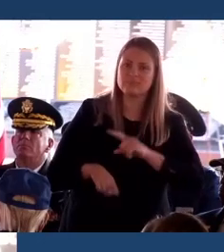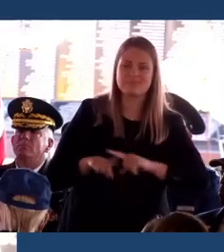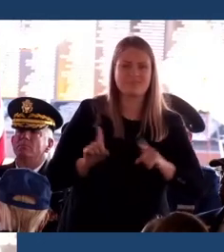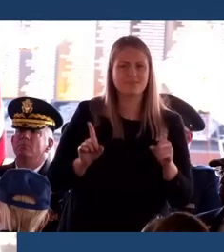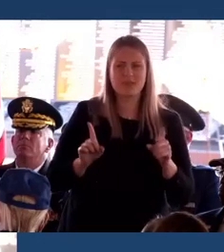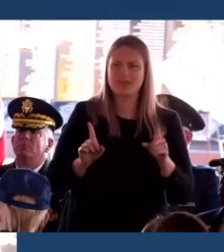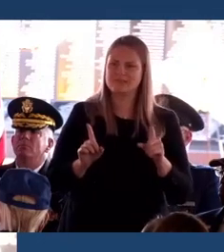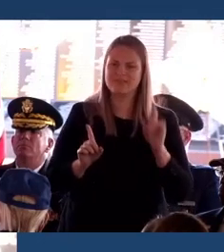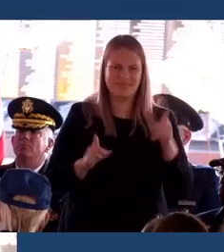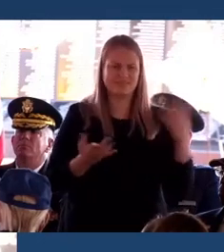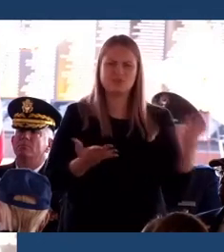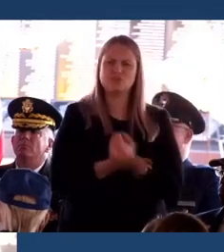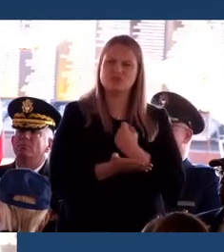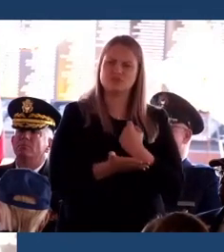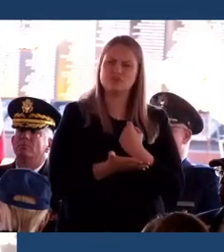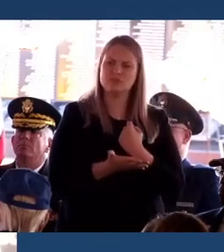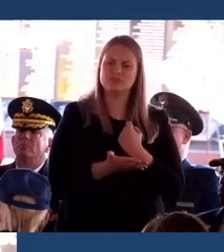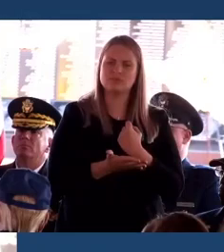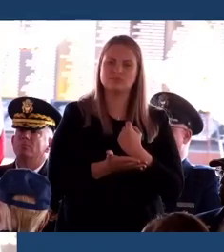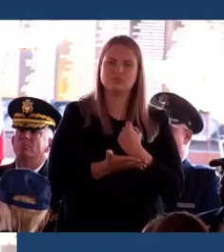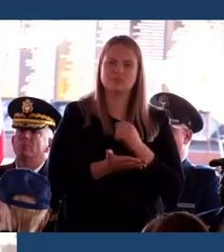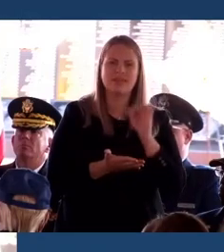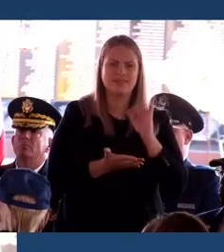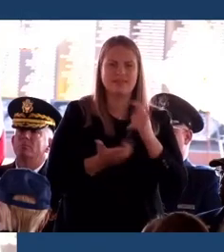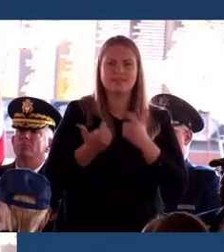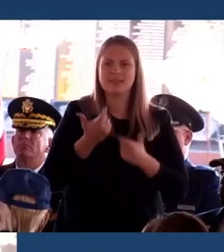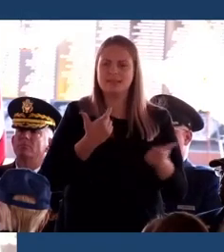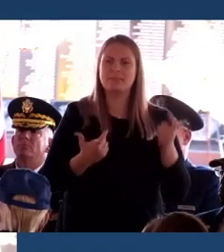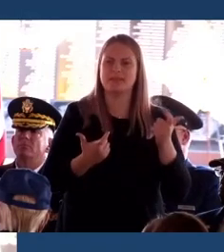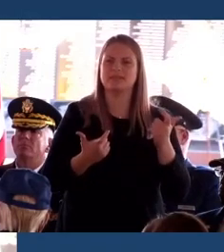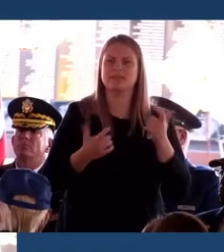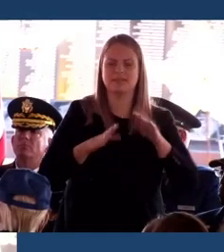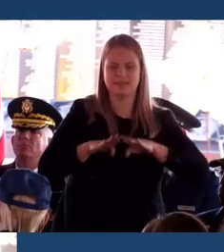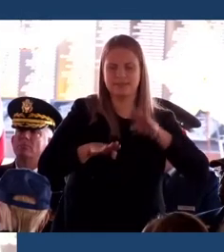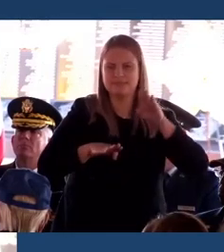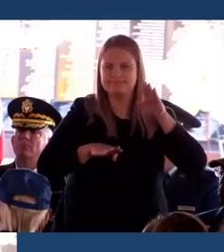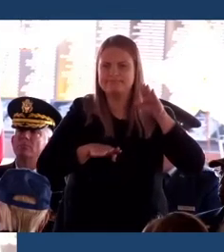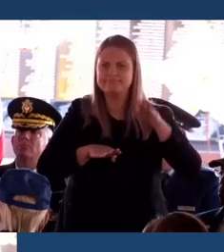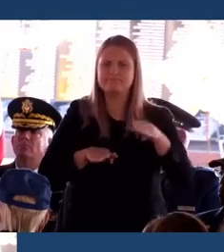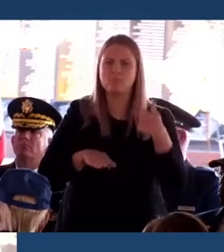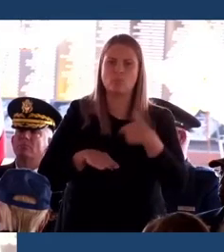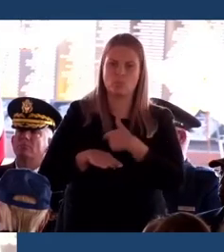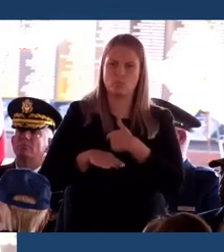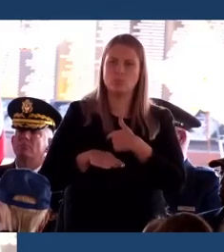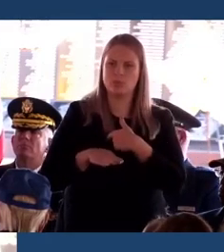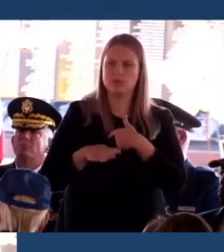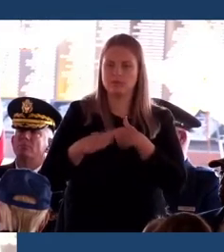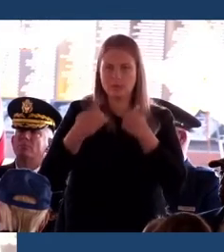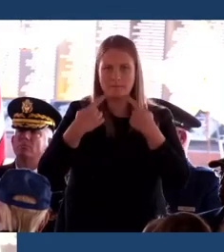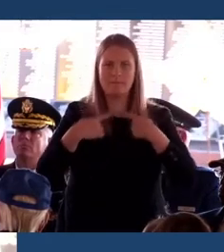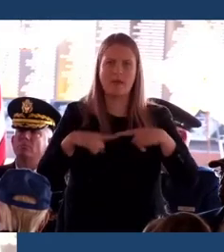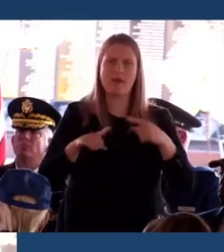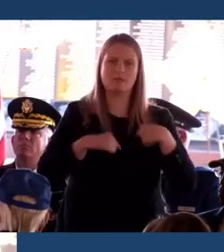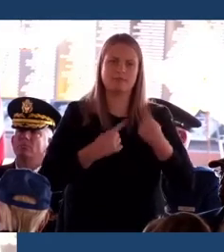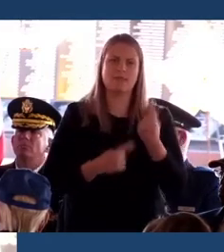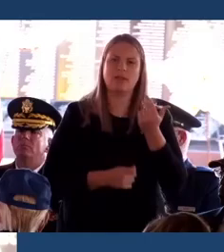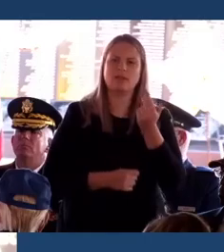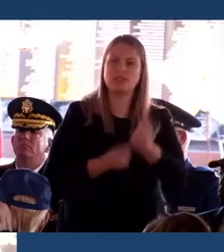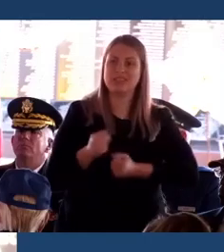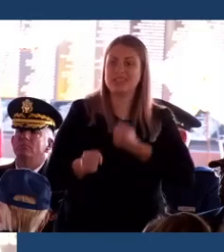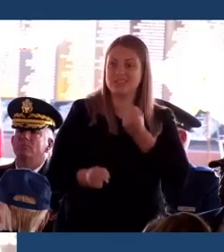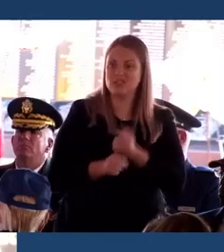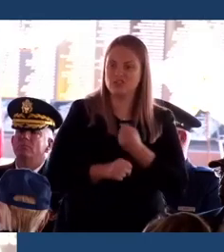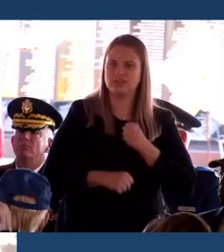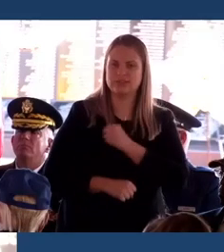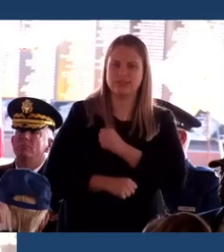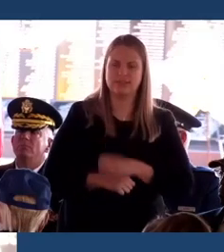our veterans deserve. And it is the single biggest step forward we've made in my now 13 years in the